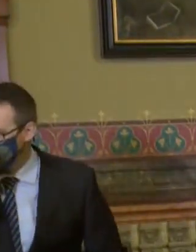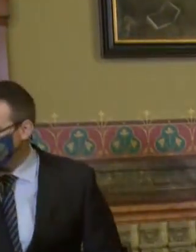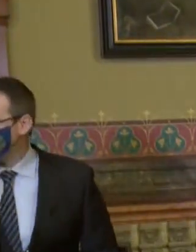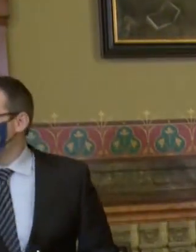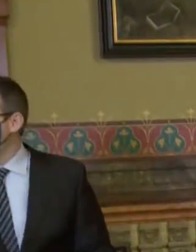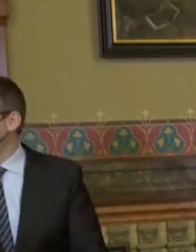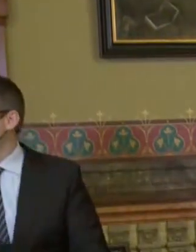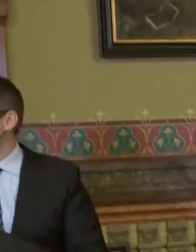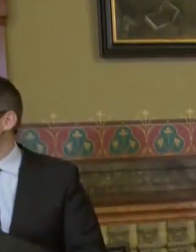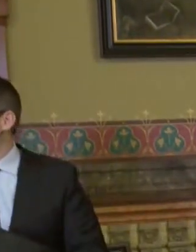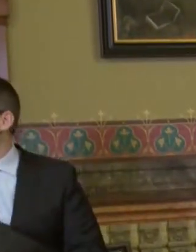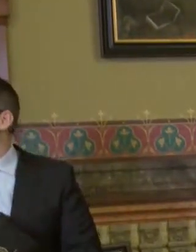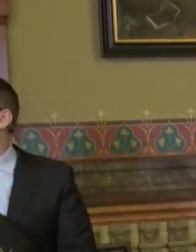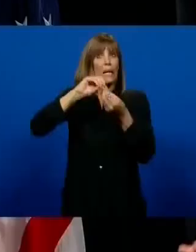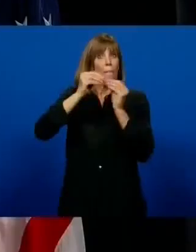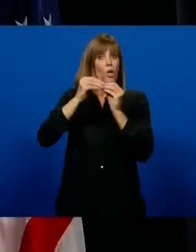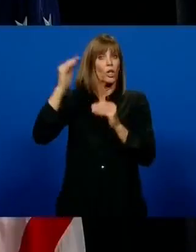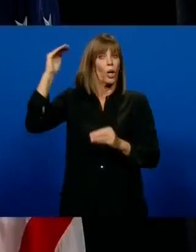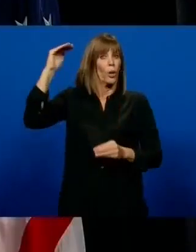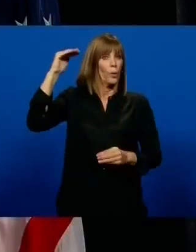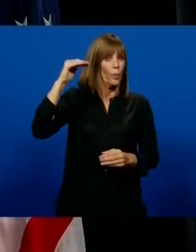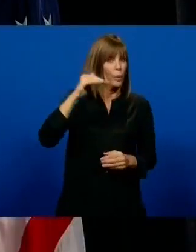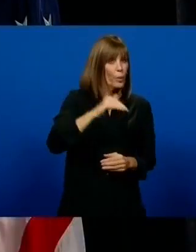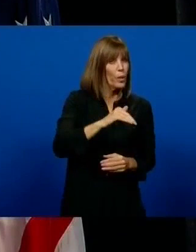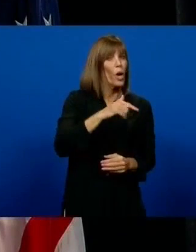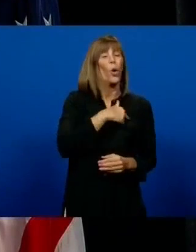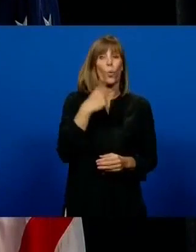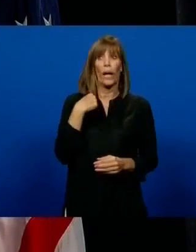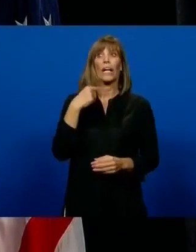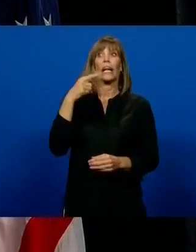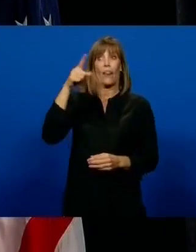groups are pushing back against the requirement. Some have even